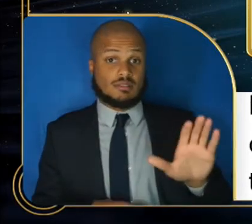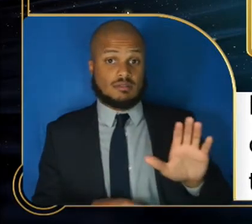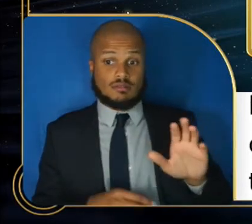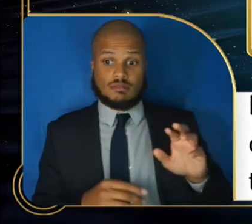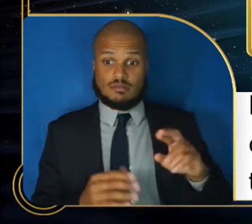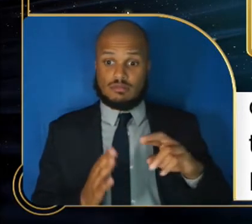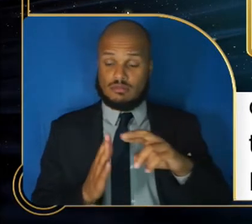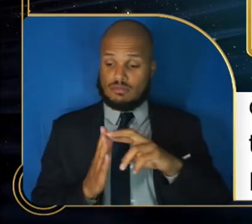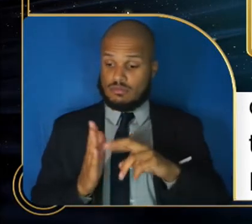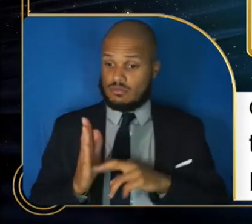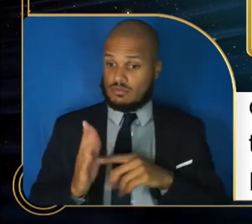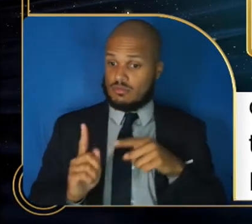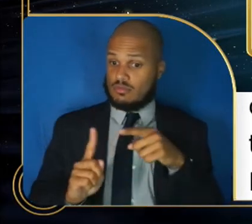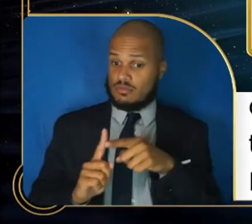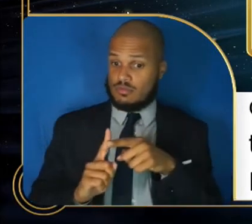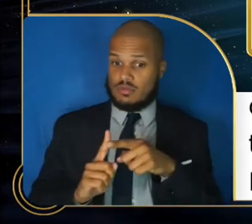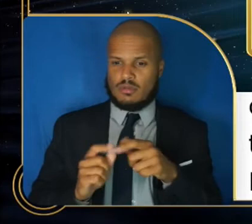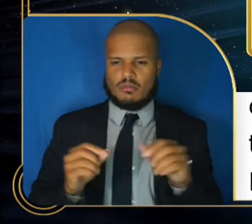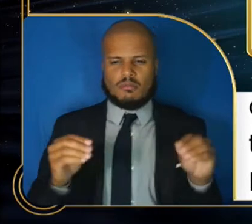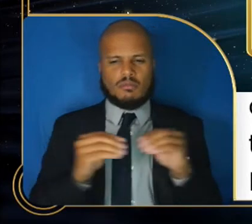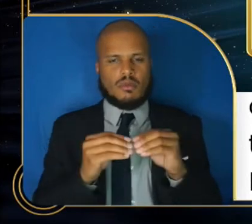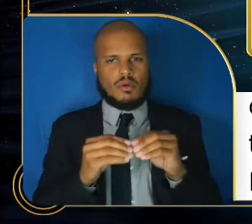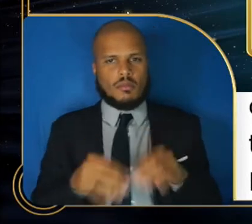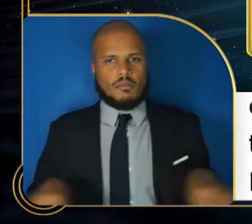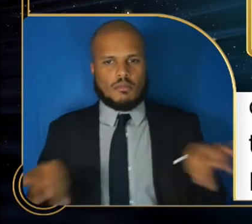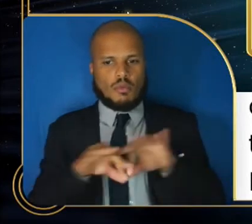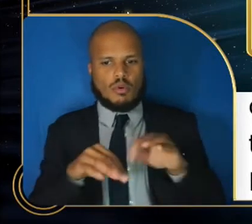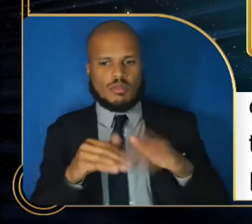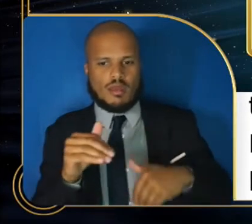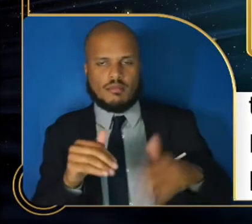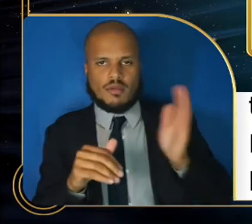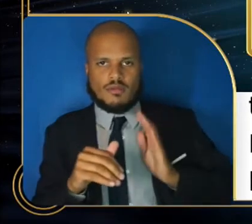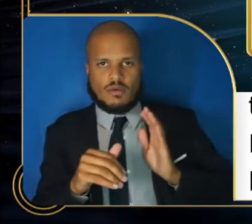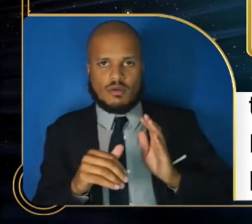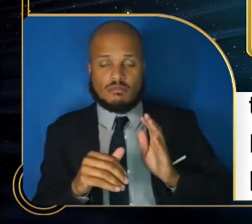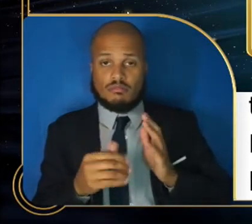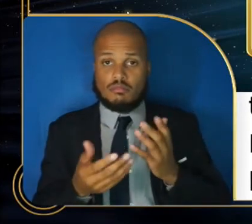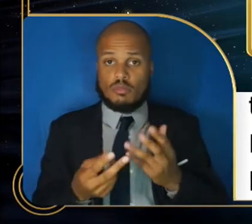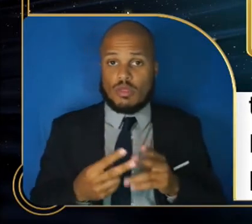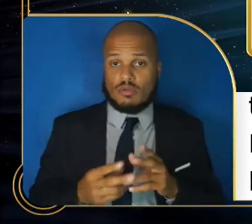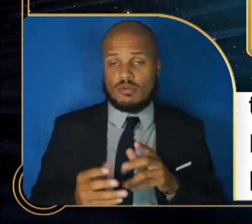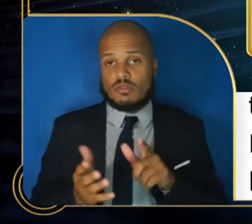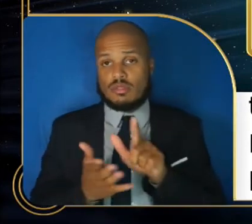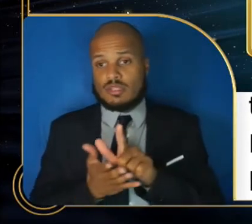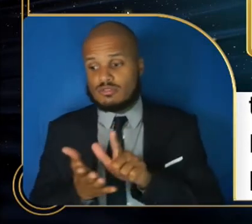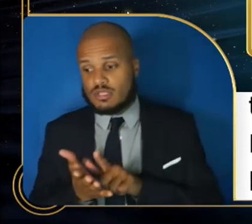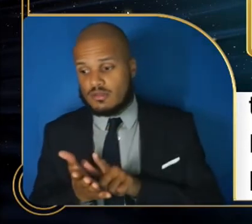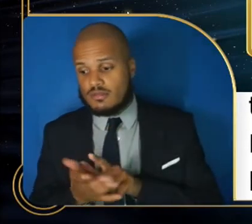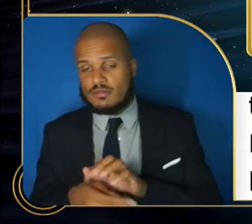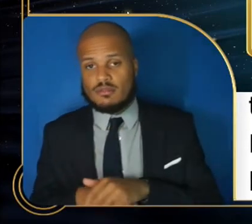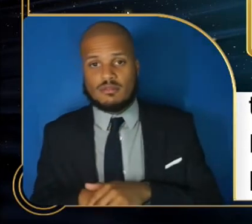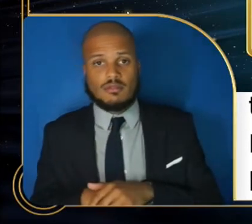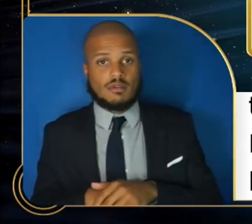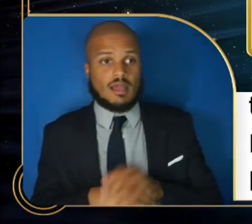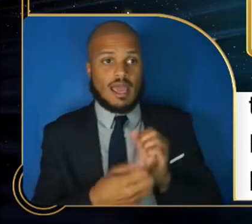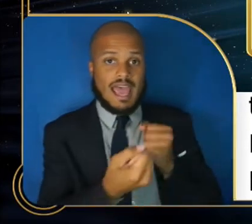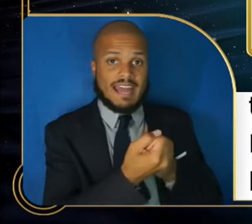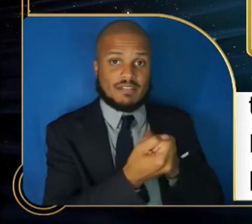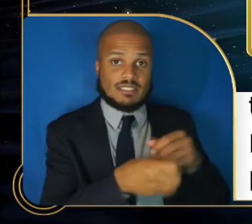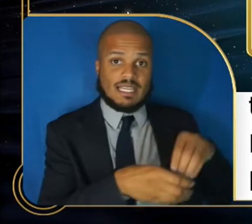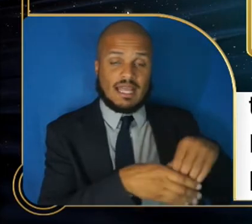more important than ever before, whether it be legislative, whether it be advocacy in the